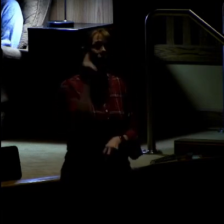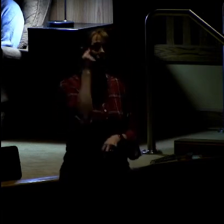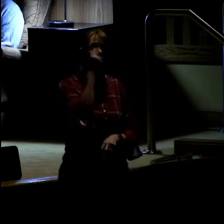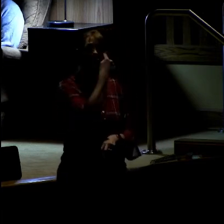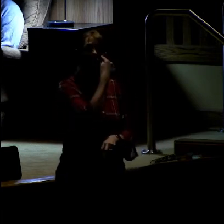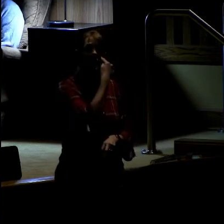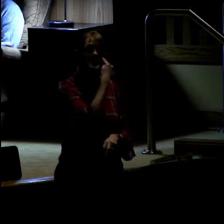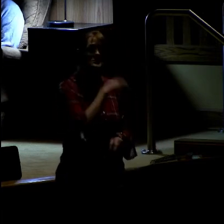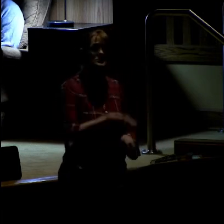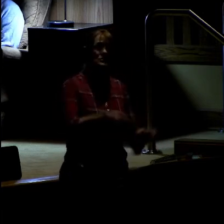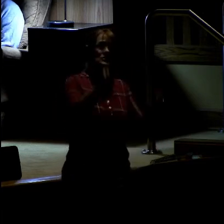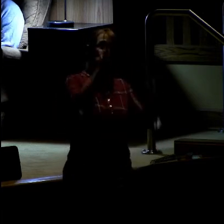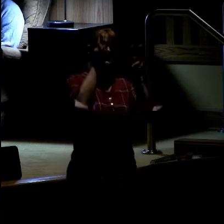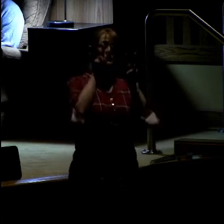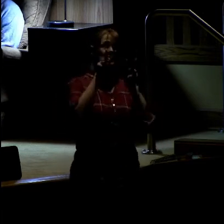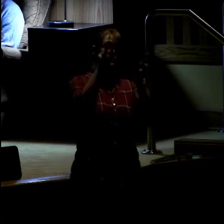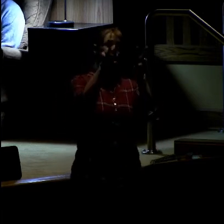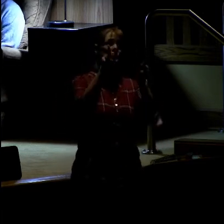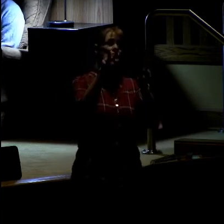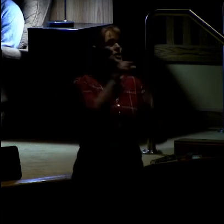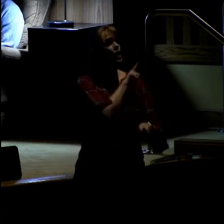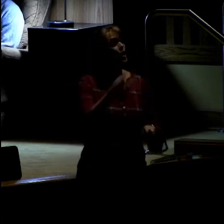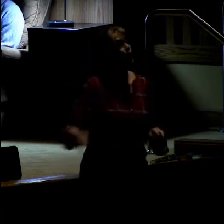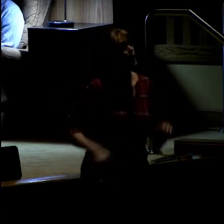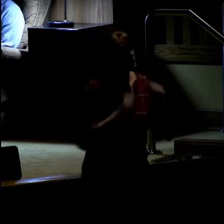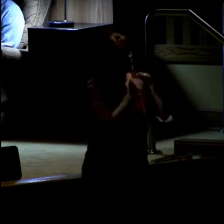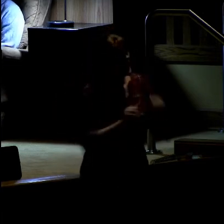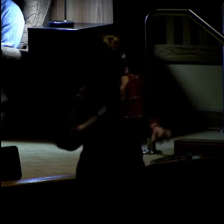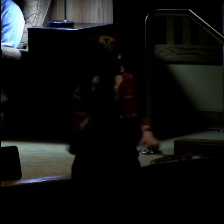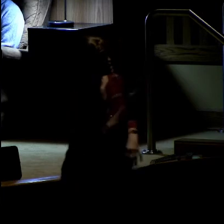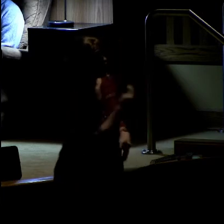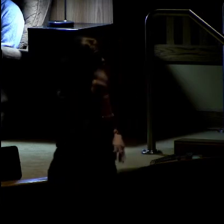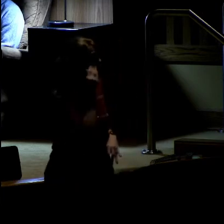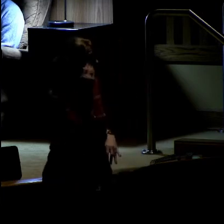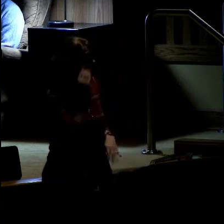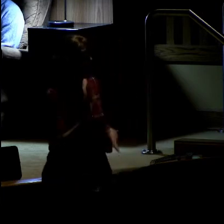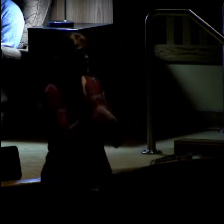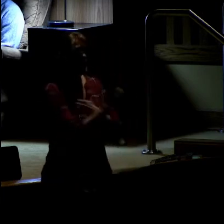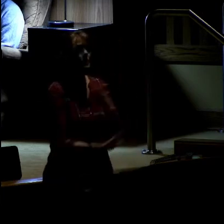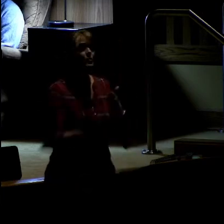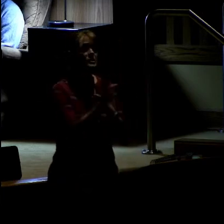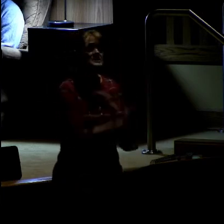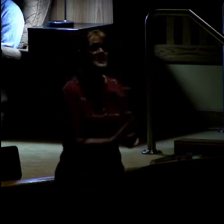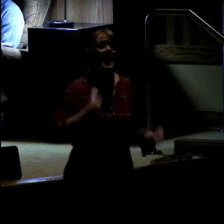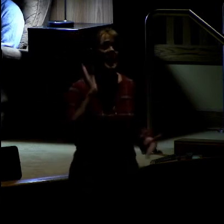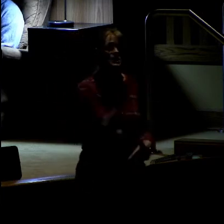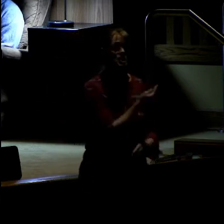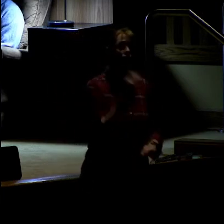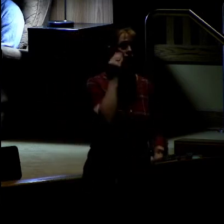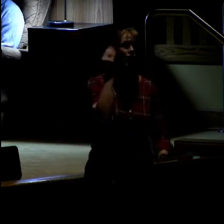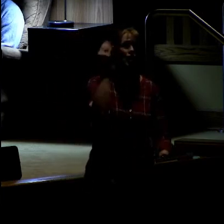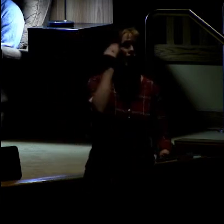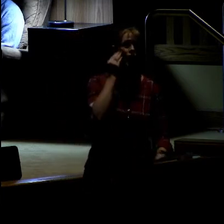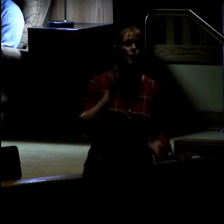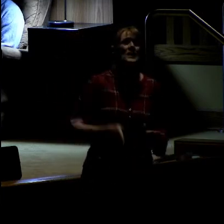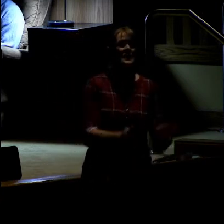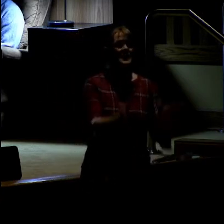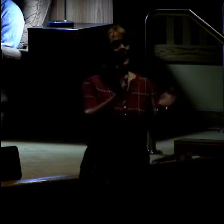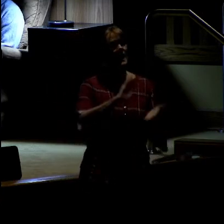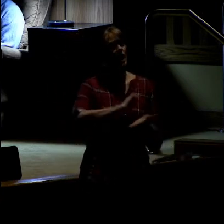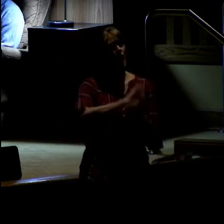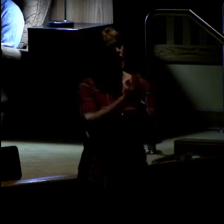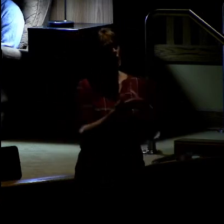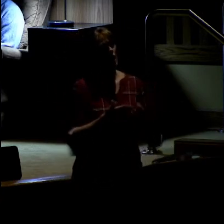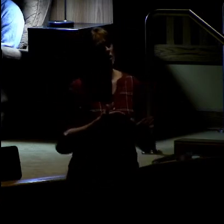you. Lord, bless our home, protect our home. Let it be